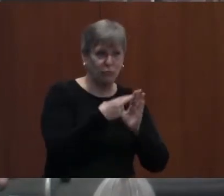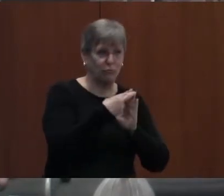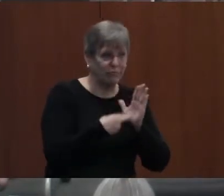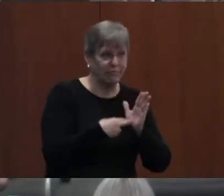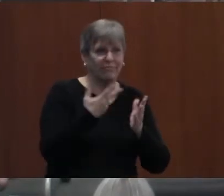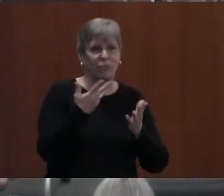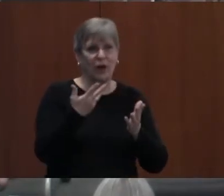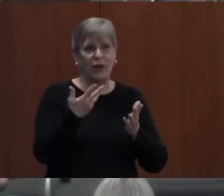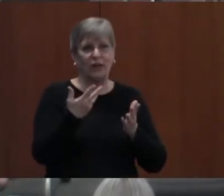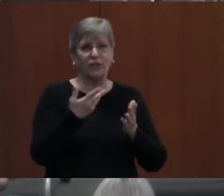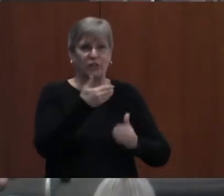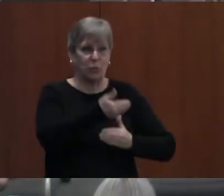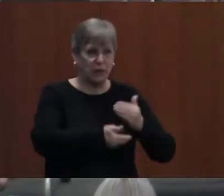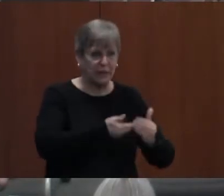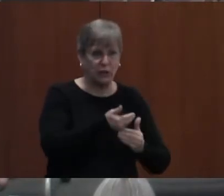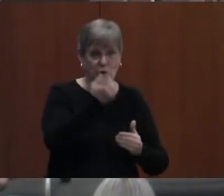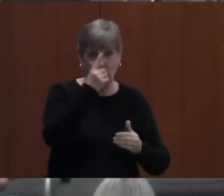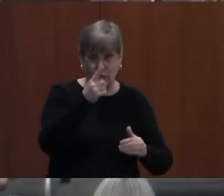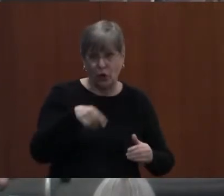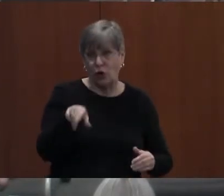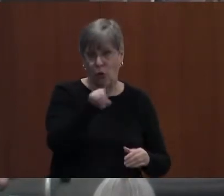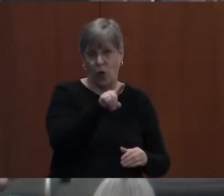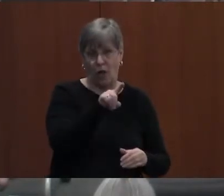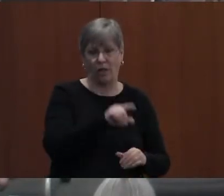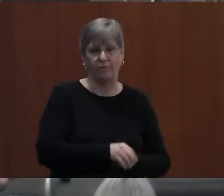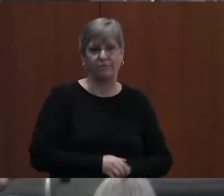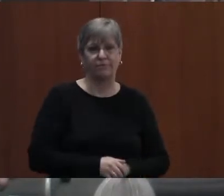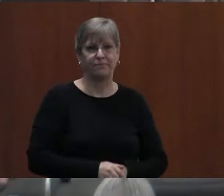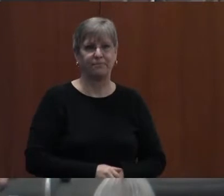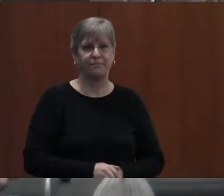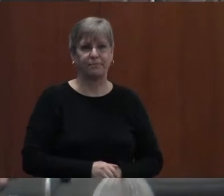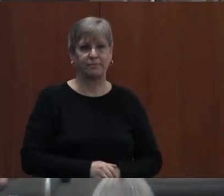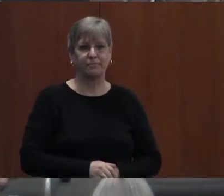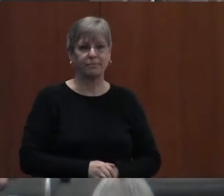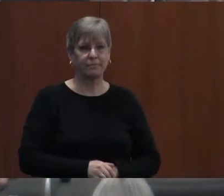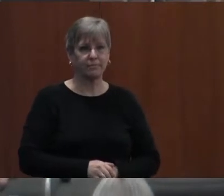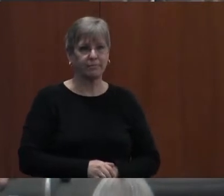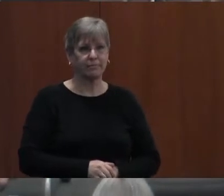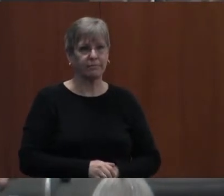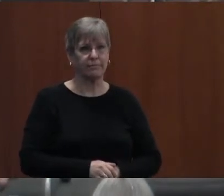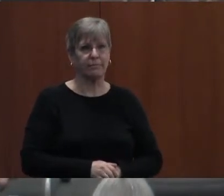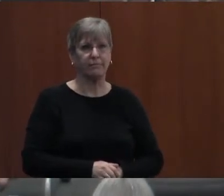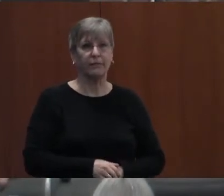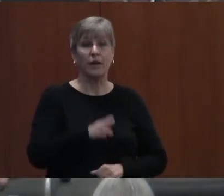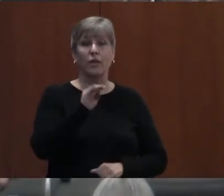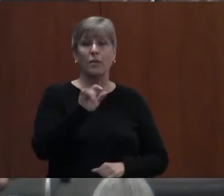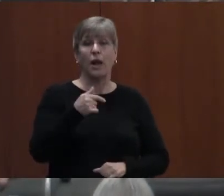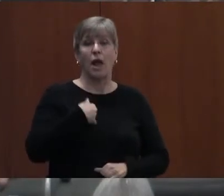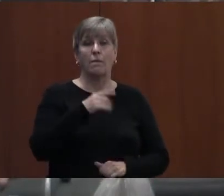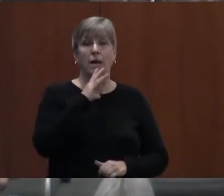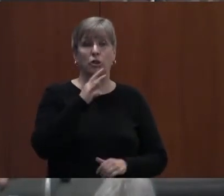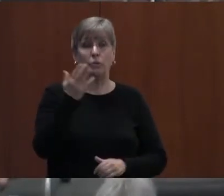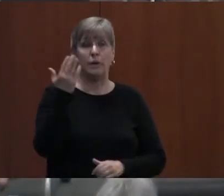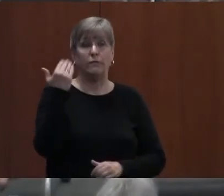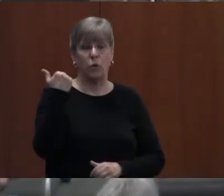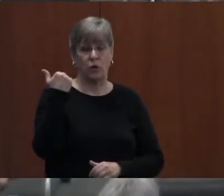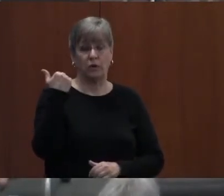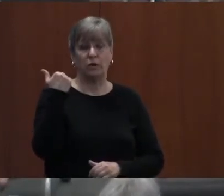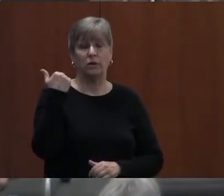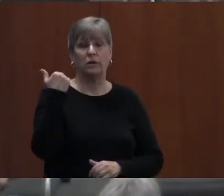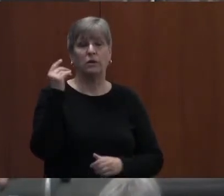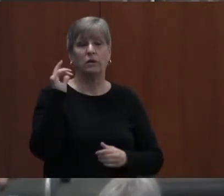more procedures for you all. The bill that I mentioned before